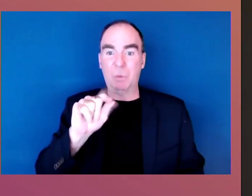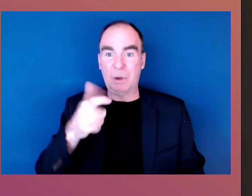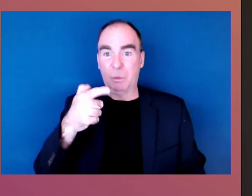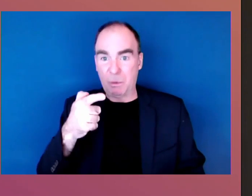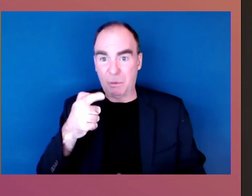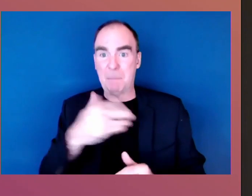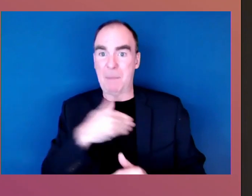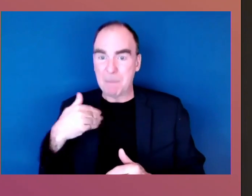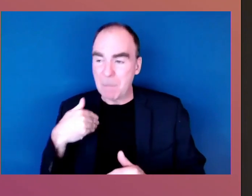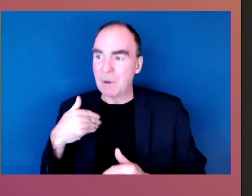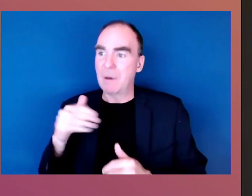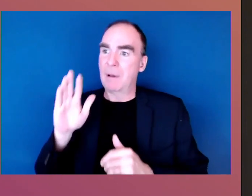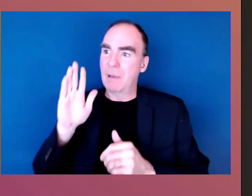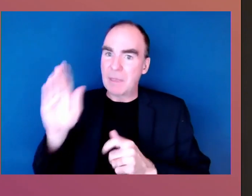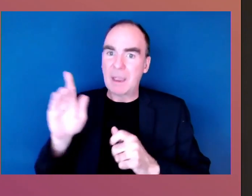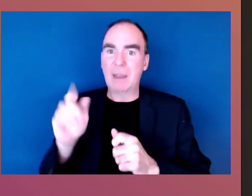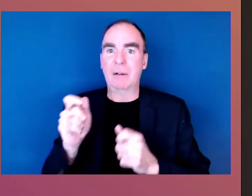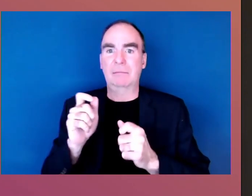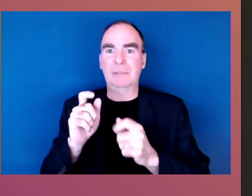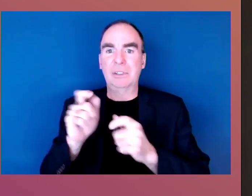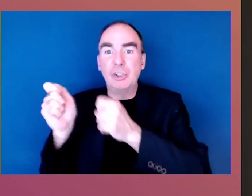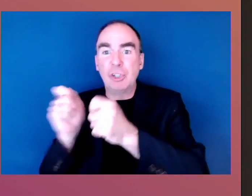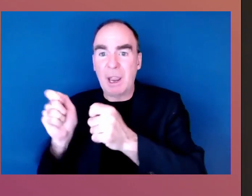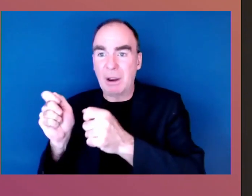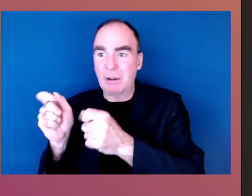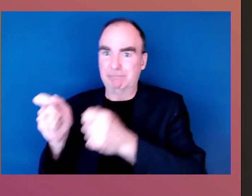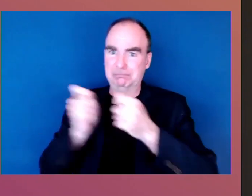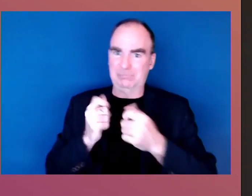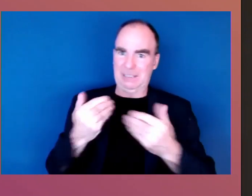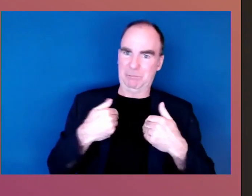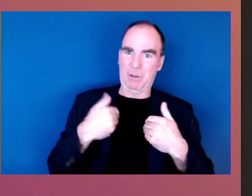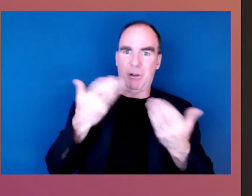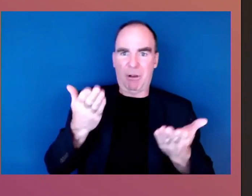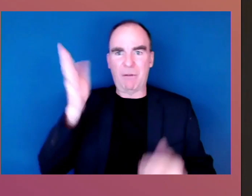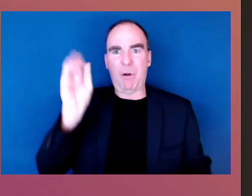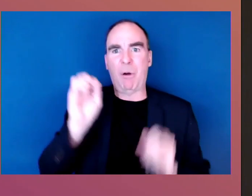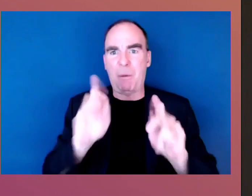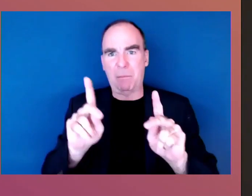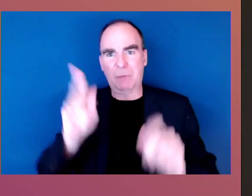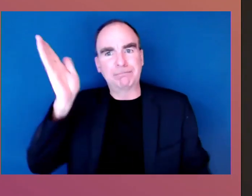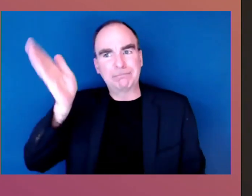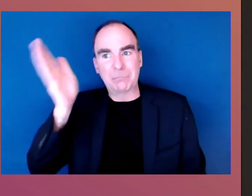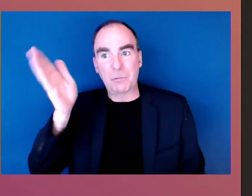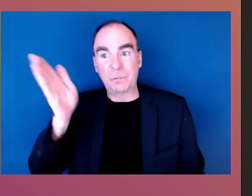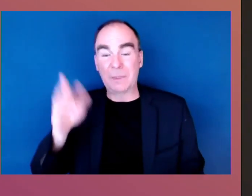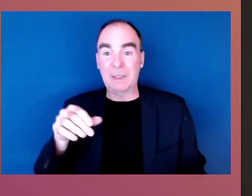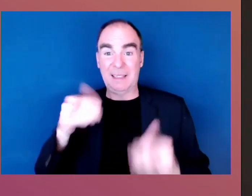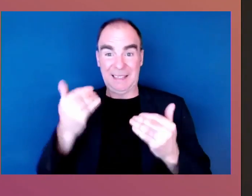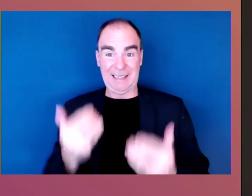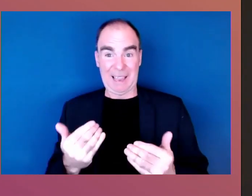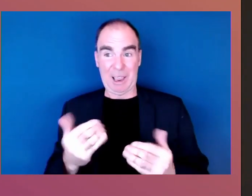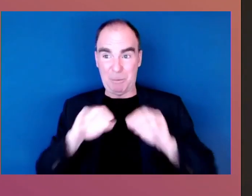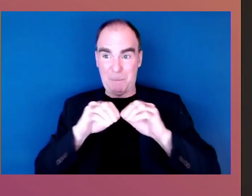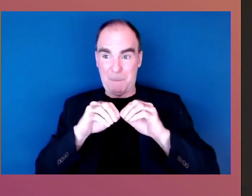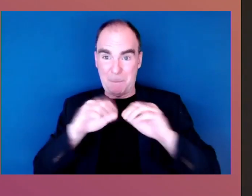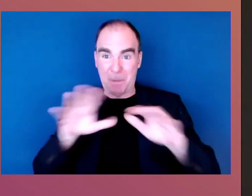and keynote chairs to give me this wonderful opportunity. This talk is on live, and I'm speaking to you